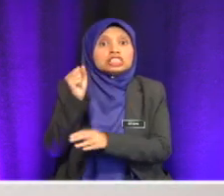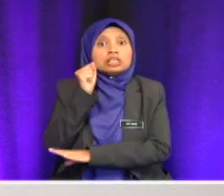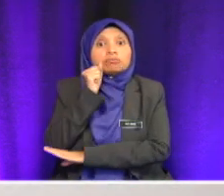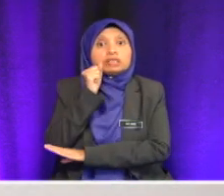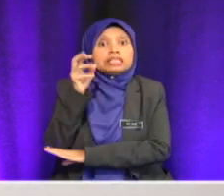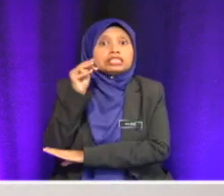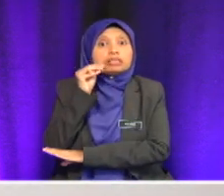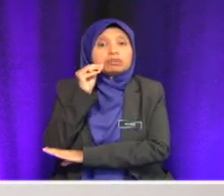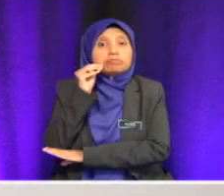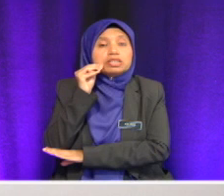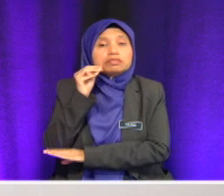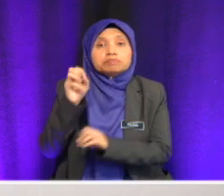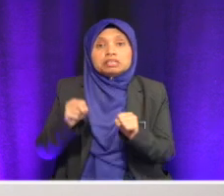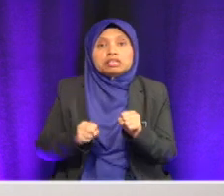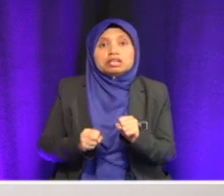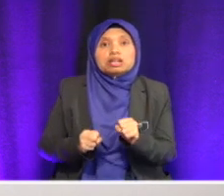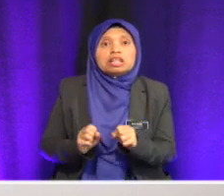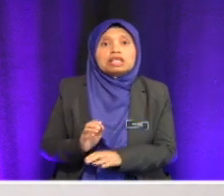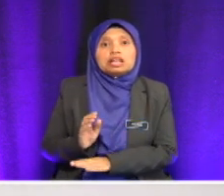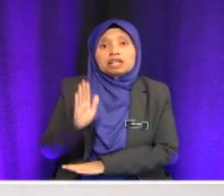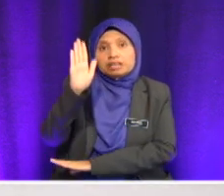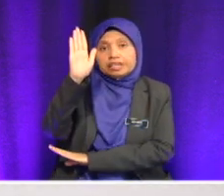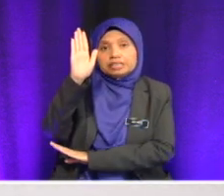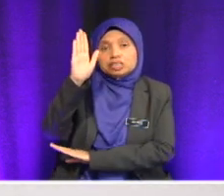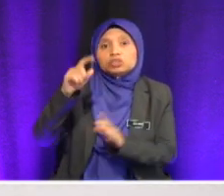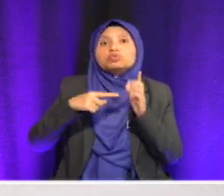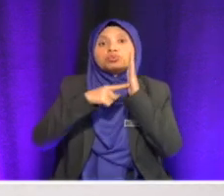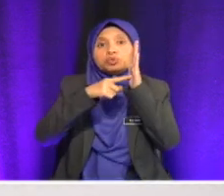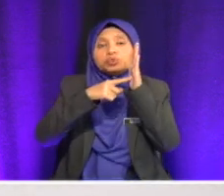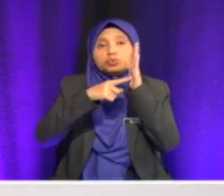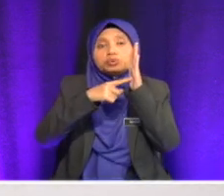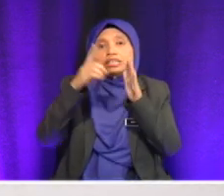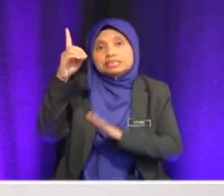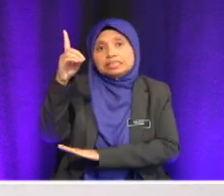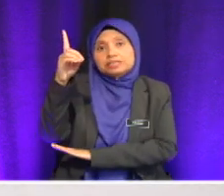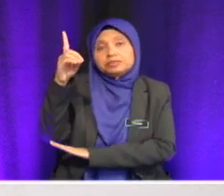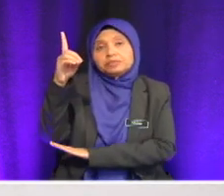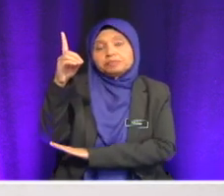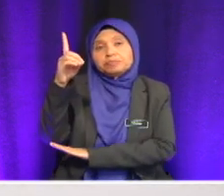another answer, put up your another letter. All answer D. All answer D. And what is so the why answer? don't we check?